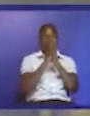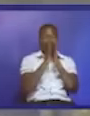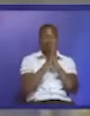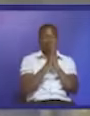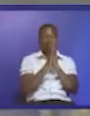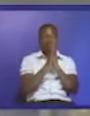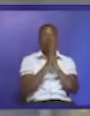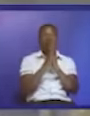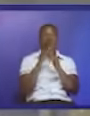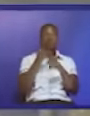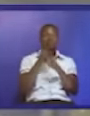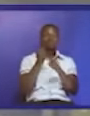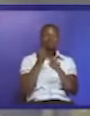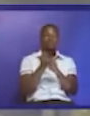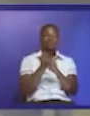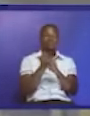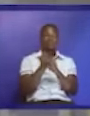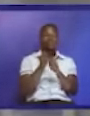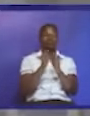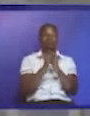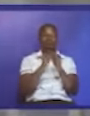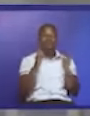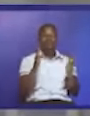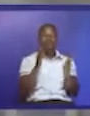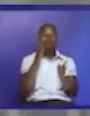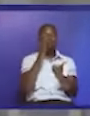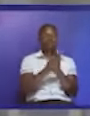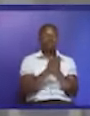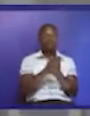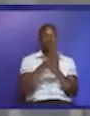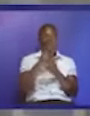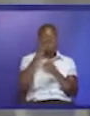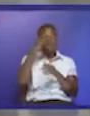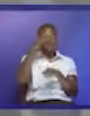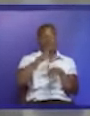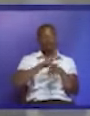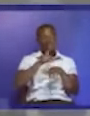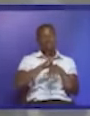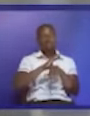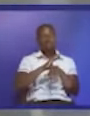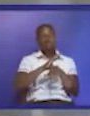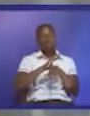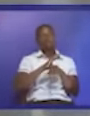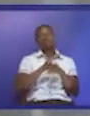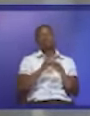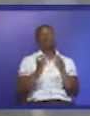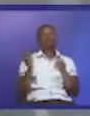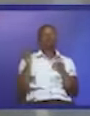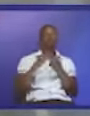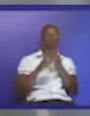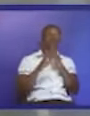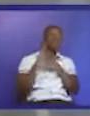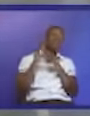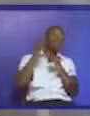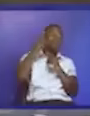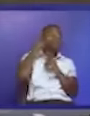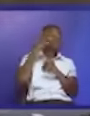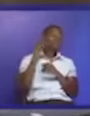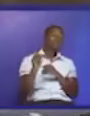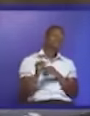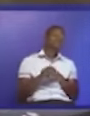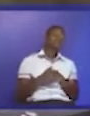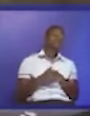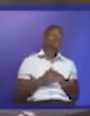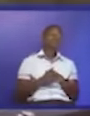But prayer was made without ceasing of the church unto God for